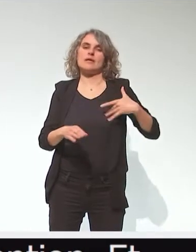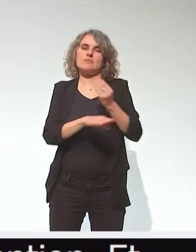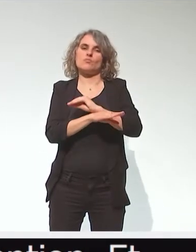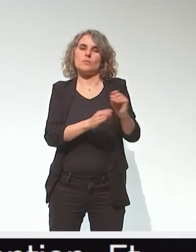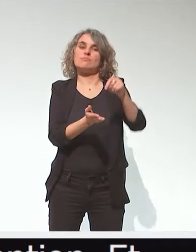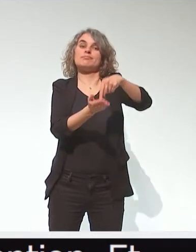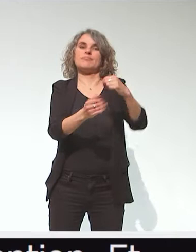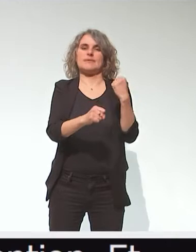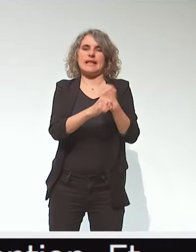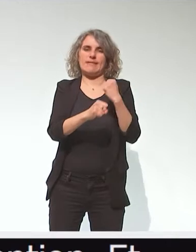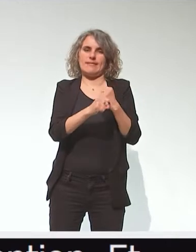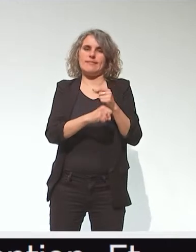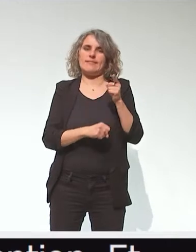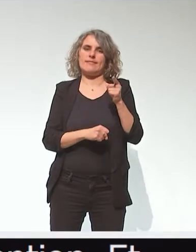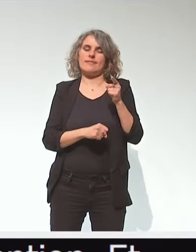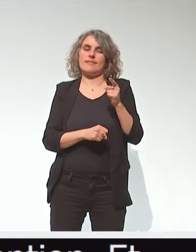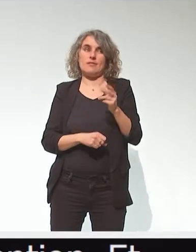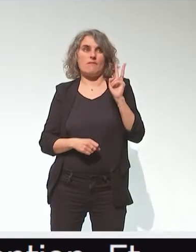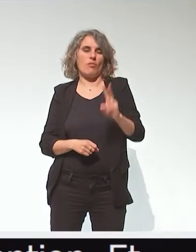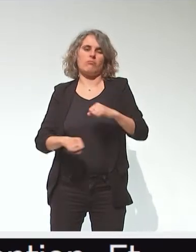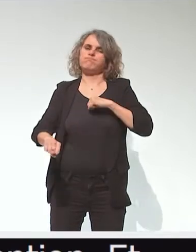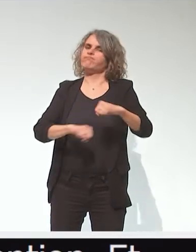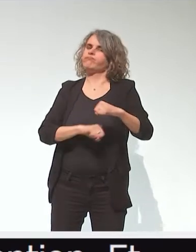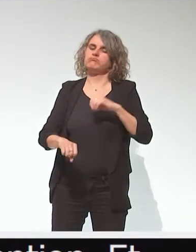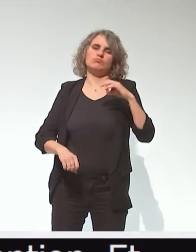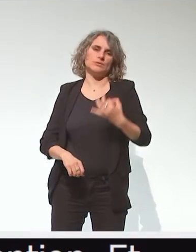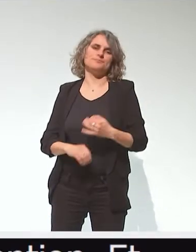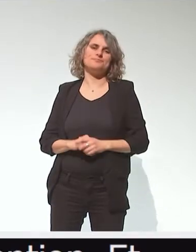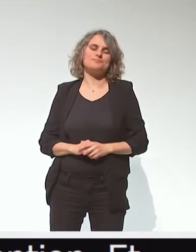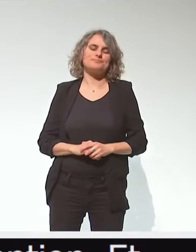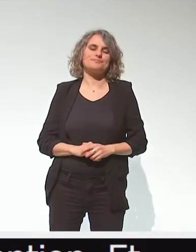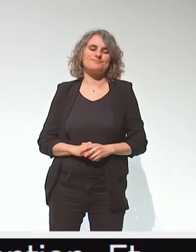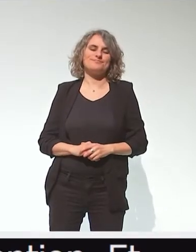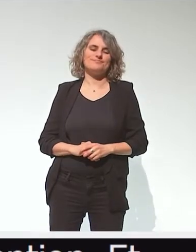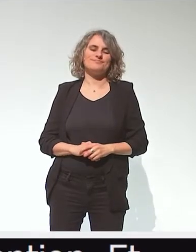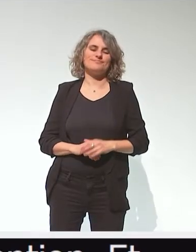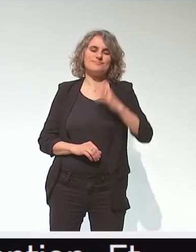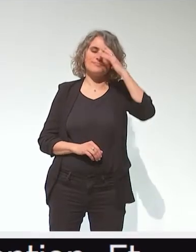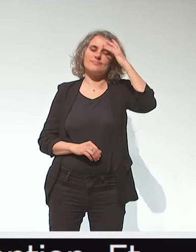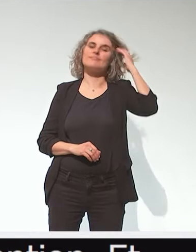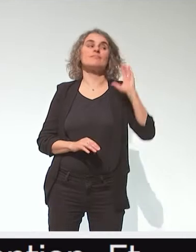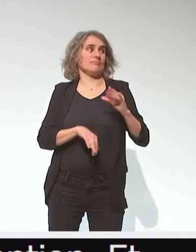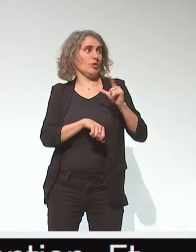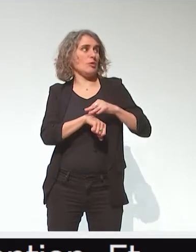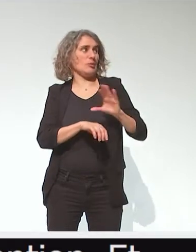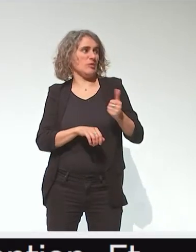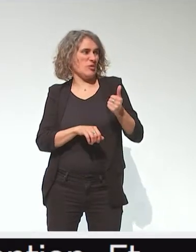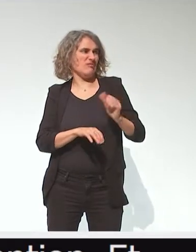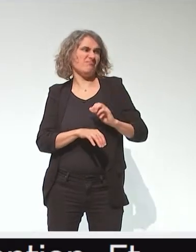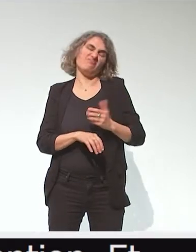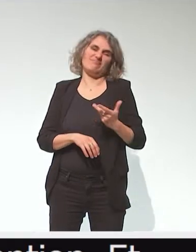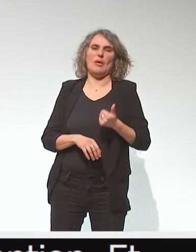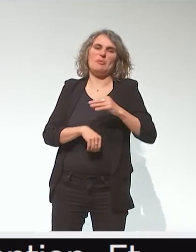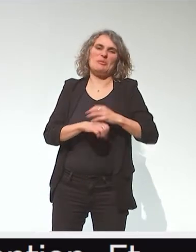us in this regard. The fifth strand, 2 minutes. Okay. Fifth area of intervention